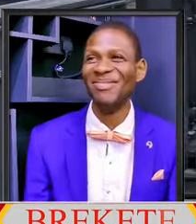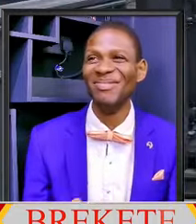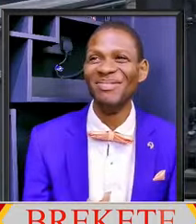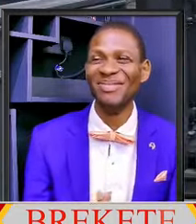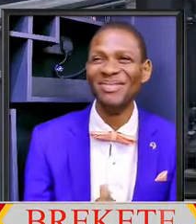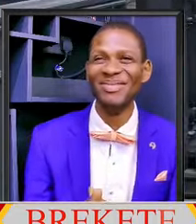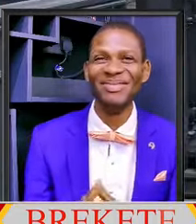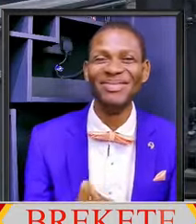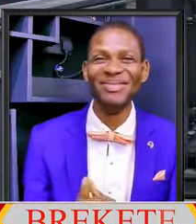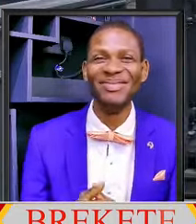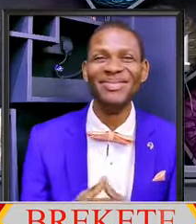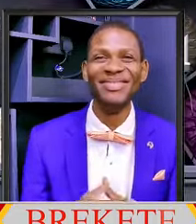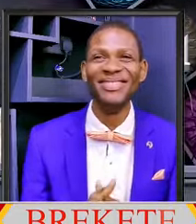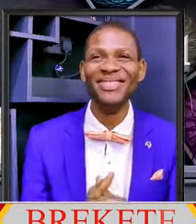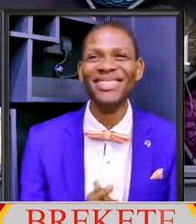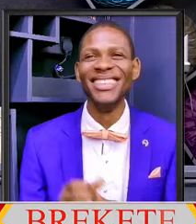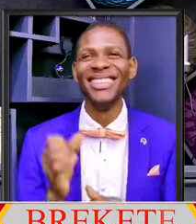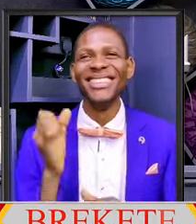Yeah.